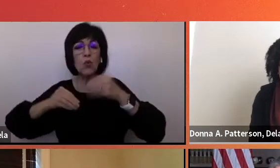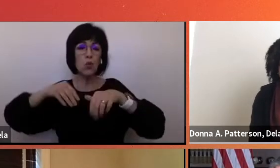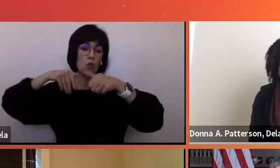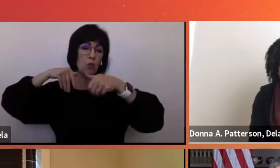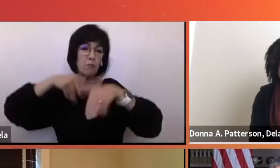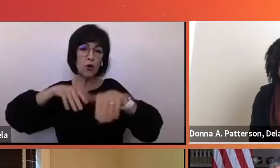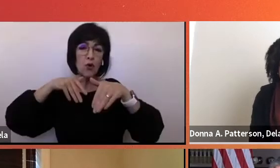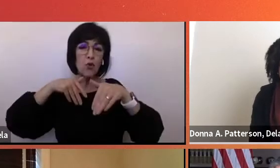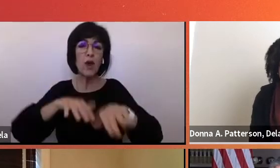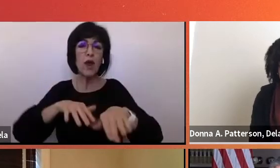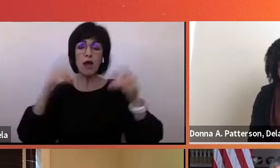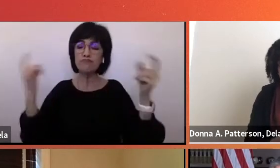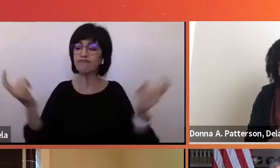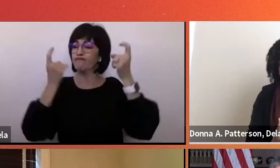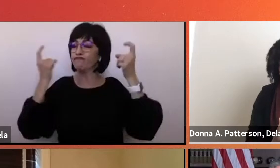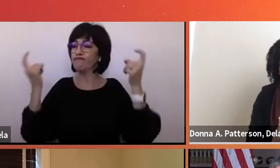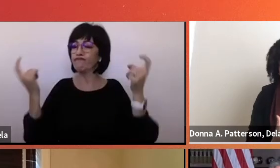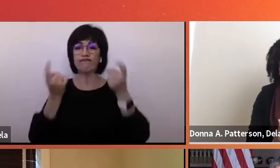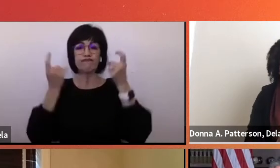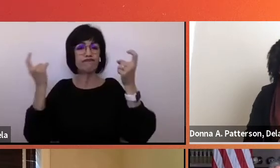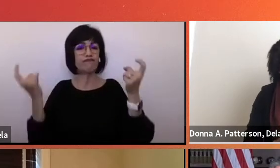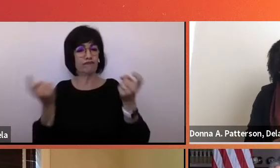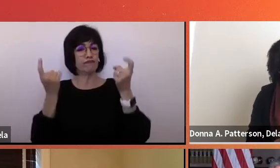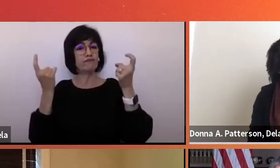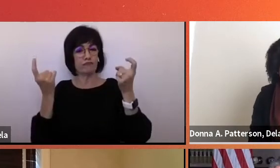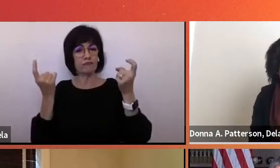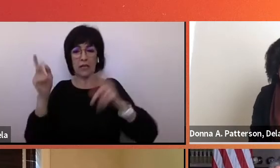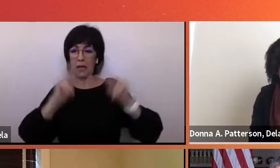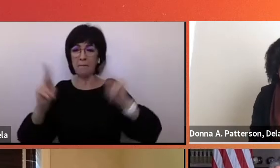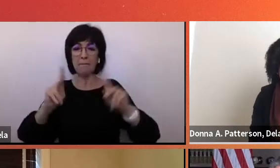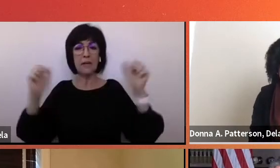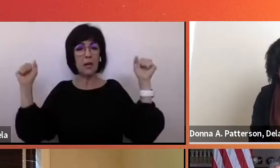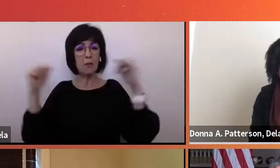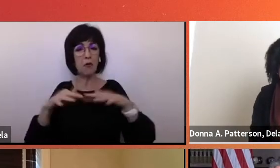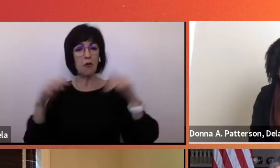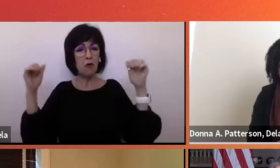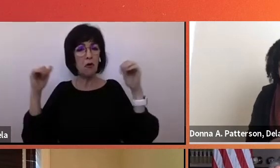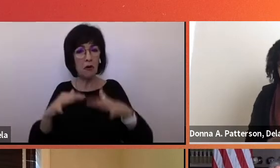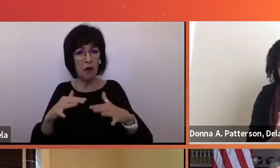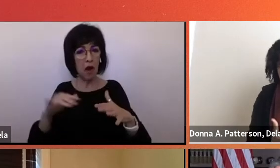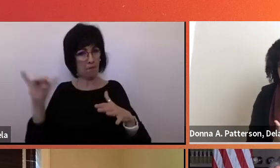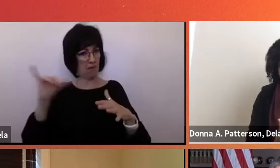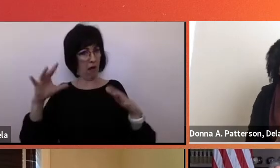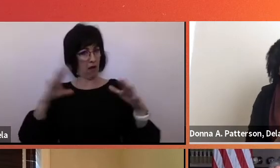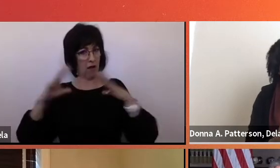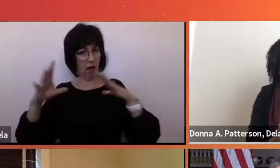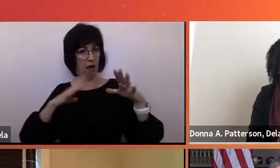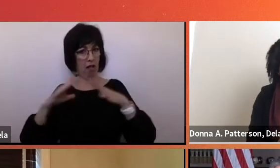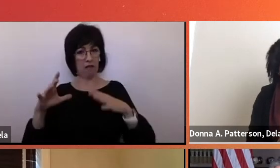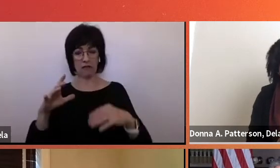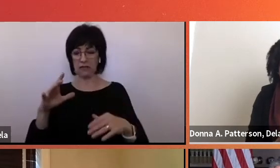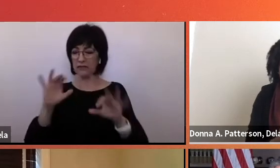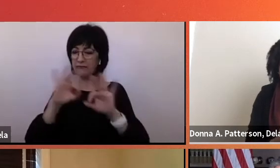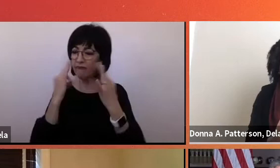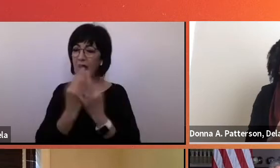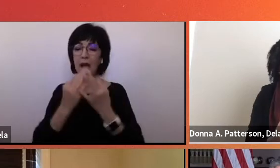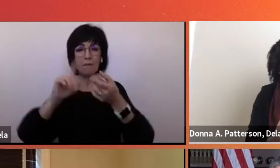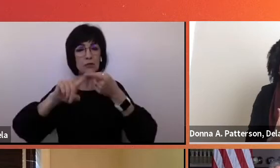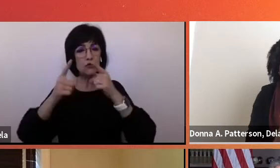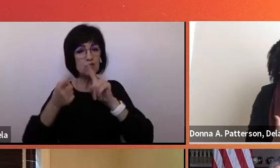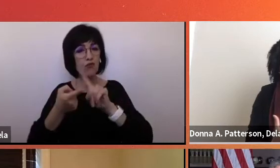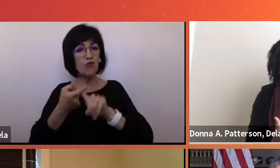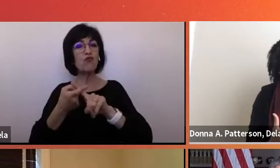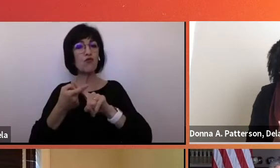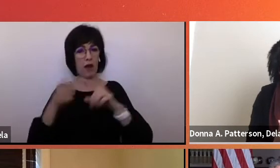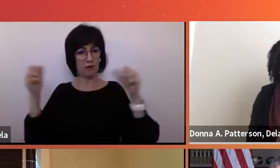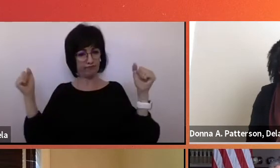just this really happy feeling where you would see people coming, people maybe you hadn't seen for the year, they would come, family members, friends,